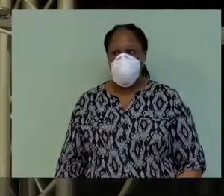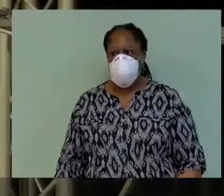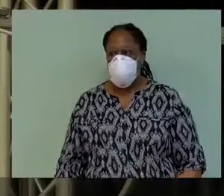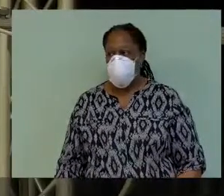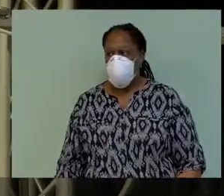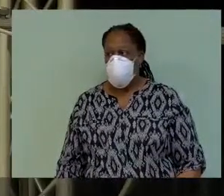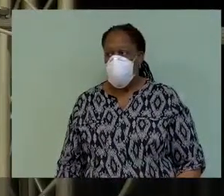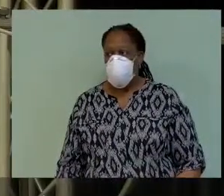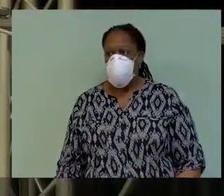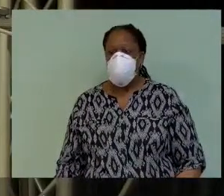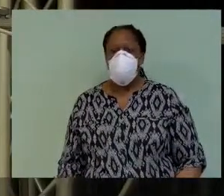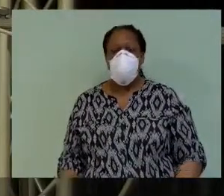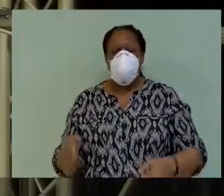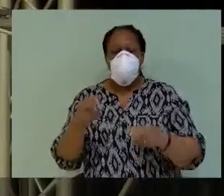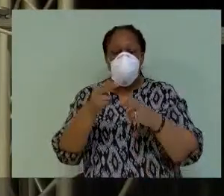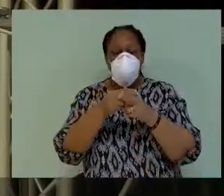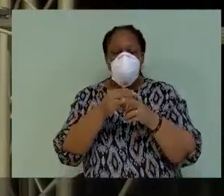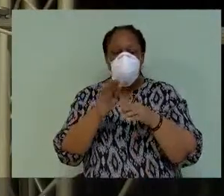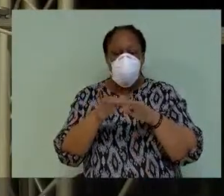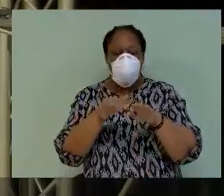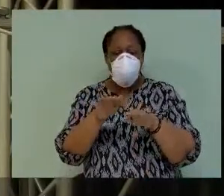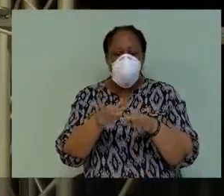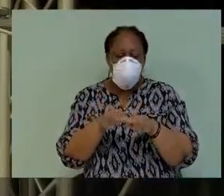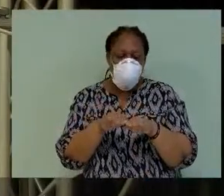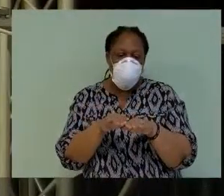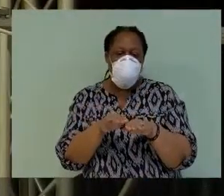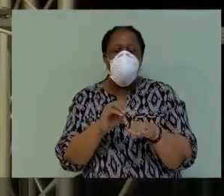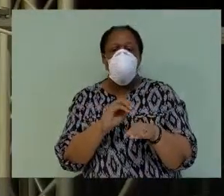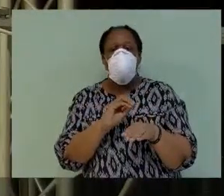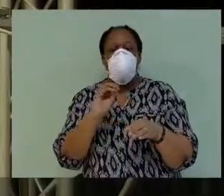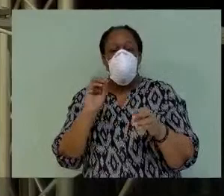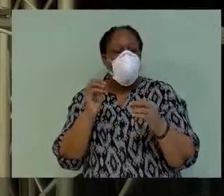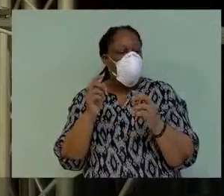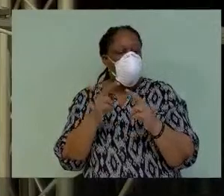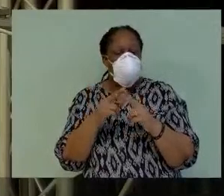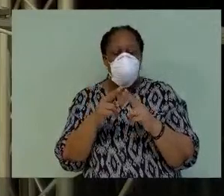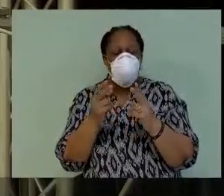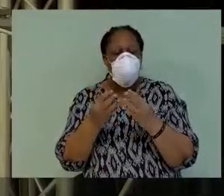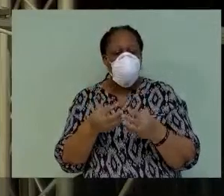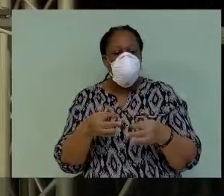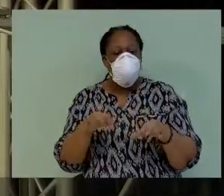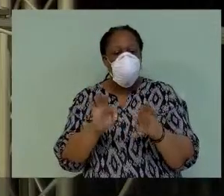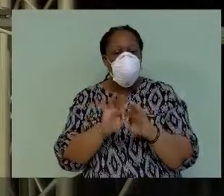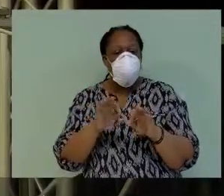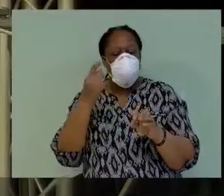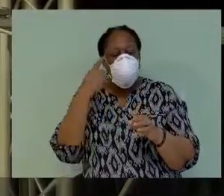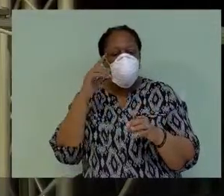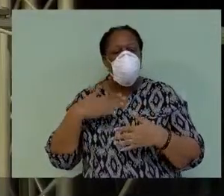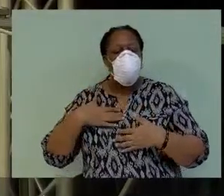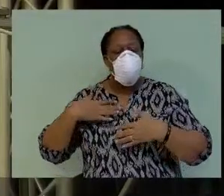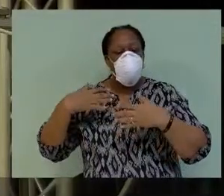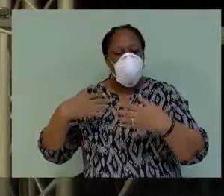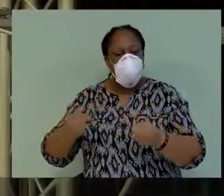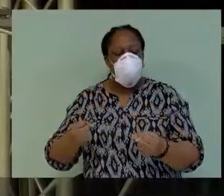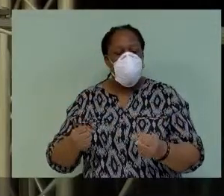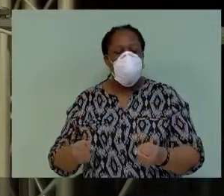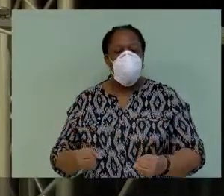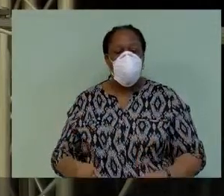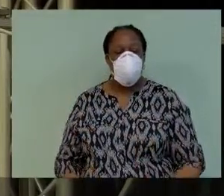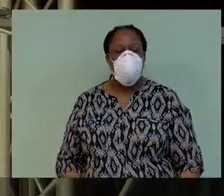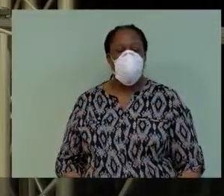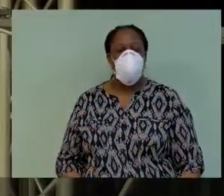or take a short walk. These actions are important for our overall health and